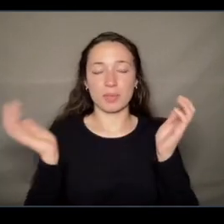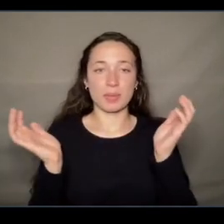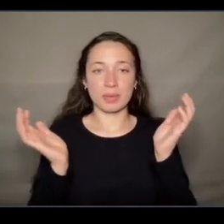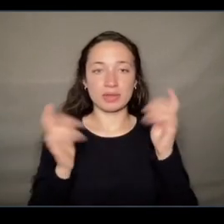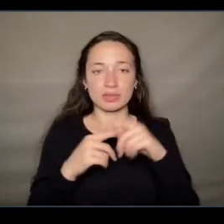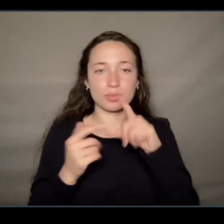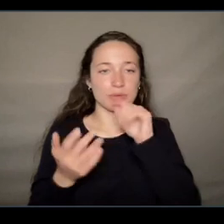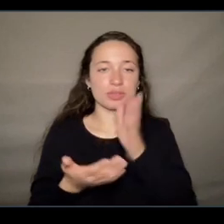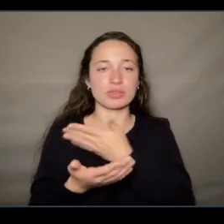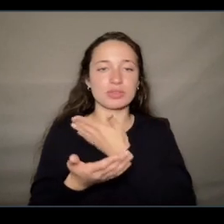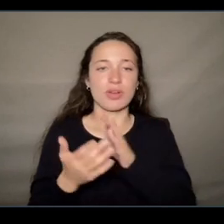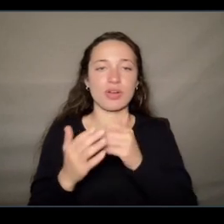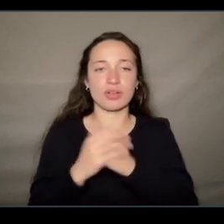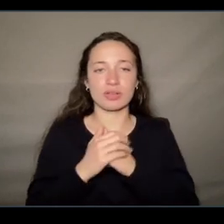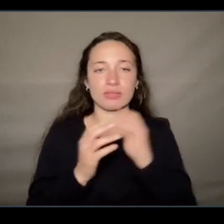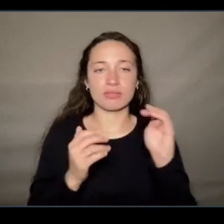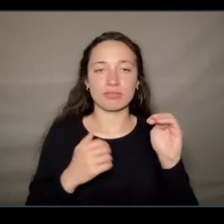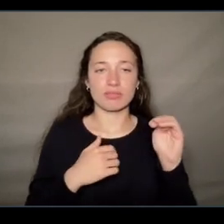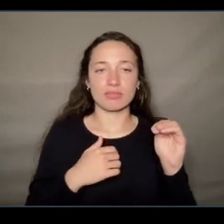latch to birdsong.